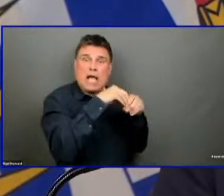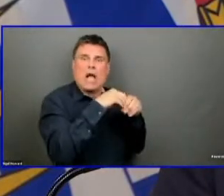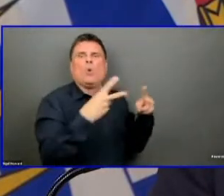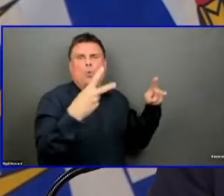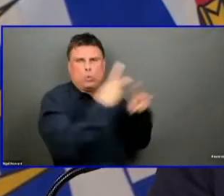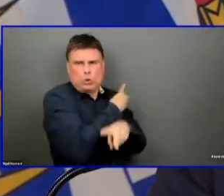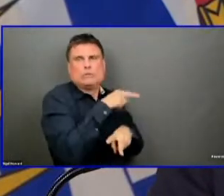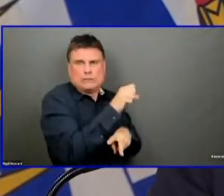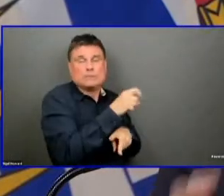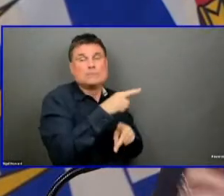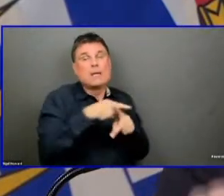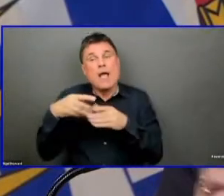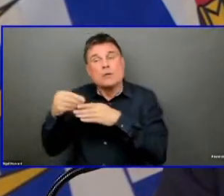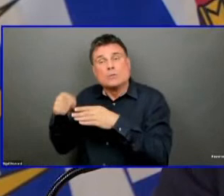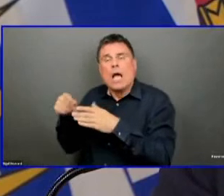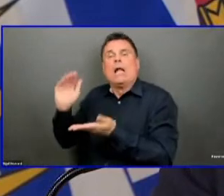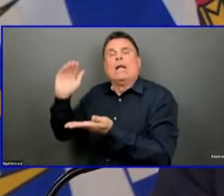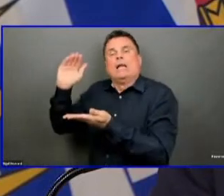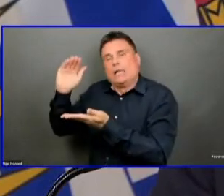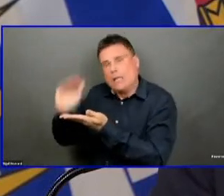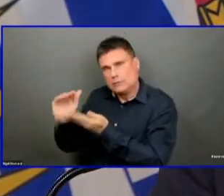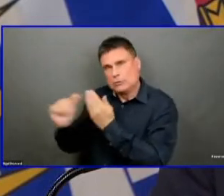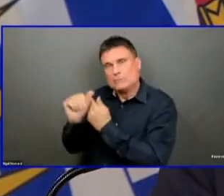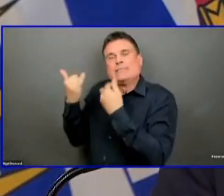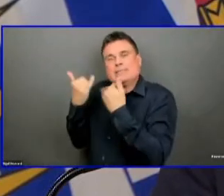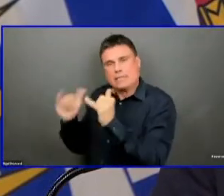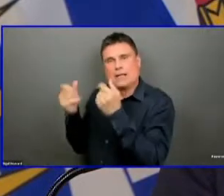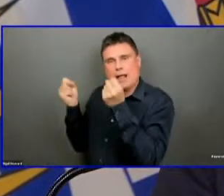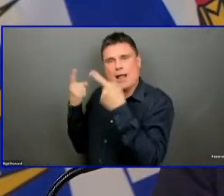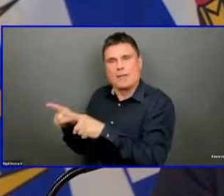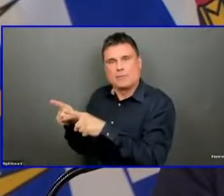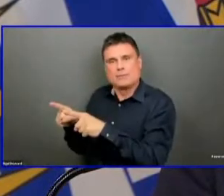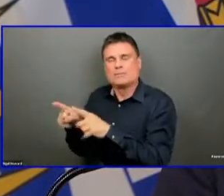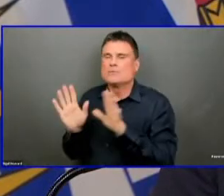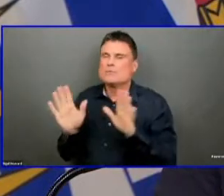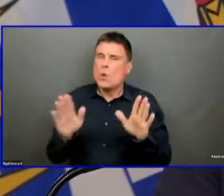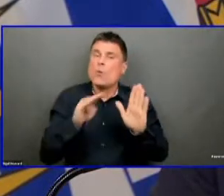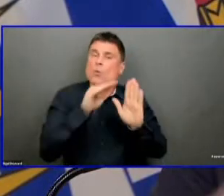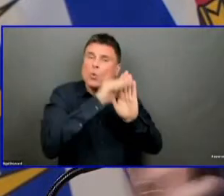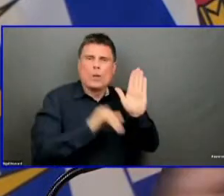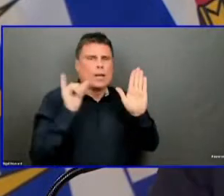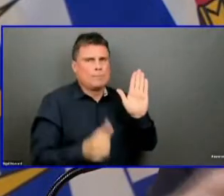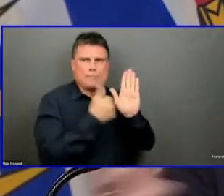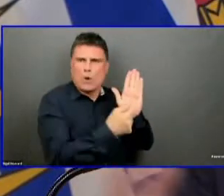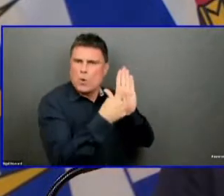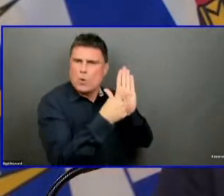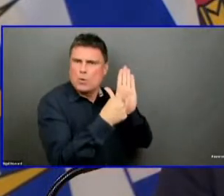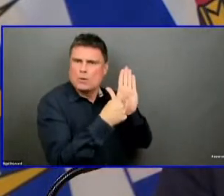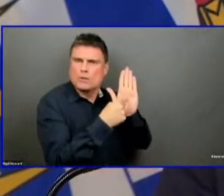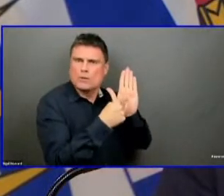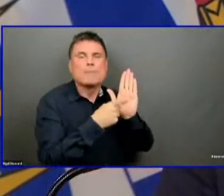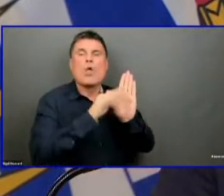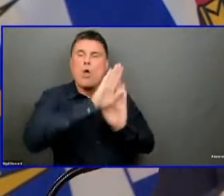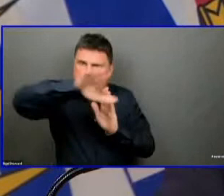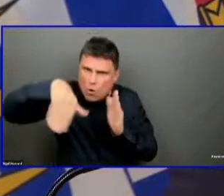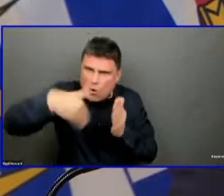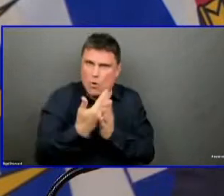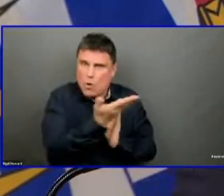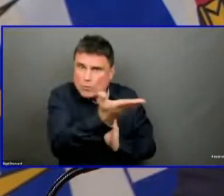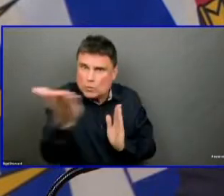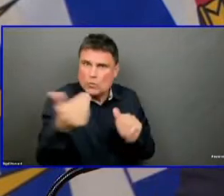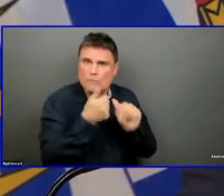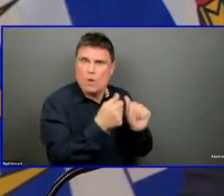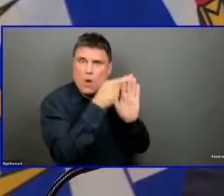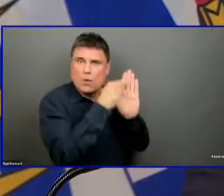all need to be doing them now. And really importantly, we saw a lot of people moving about. And then when we move about and